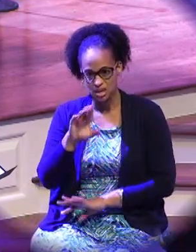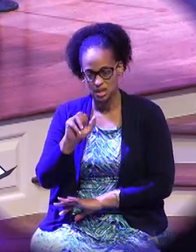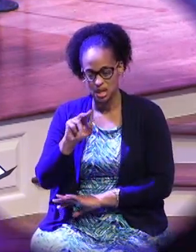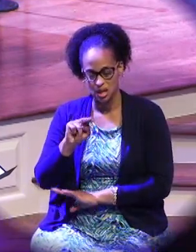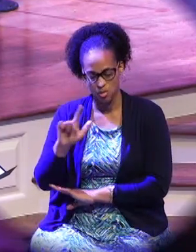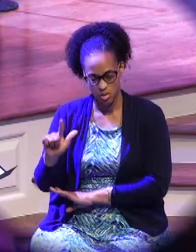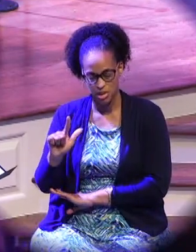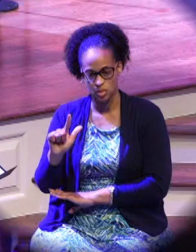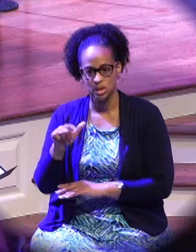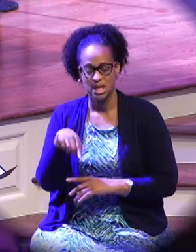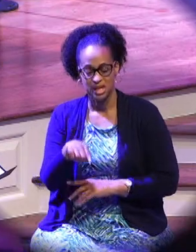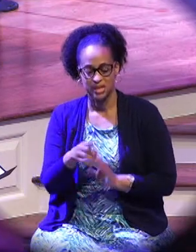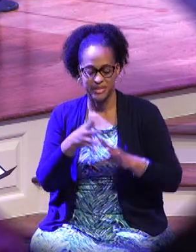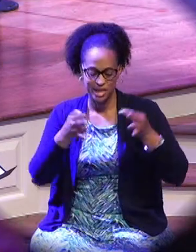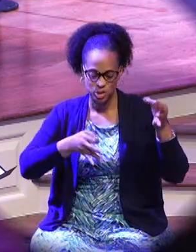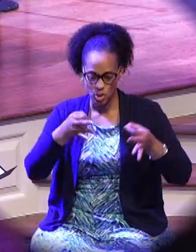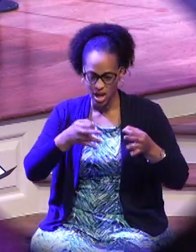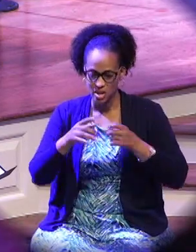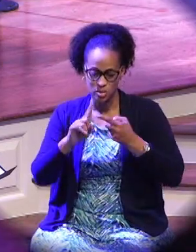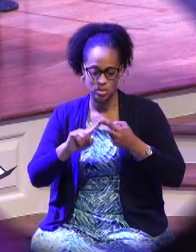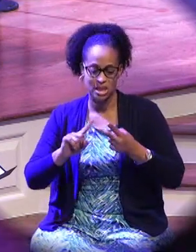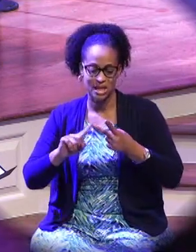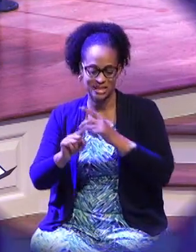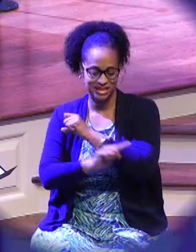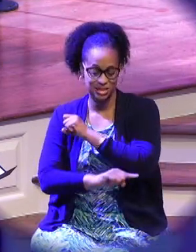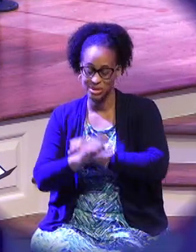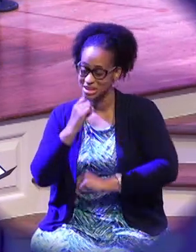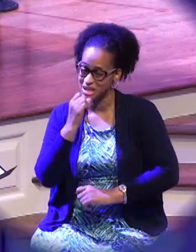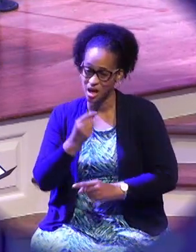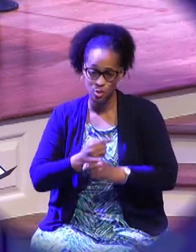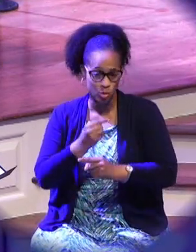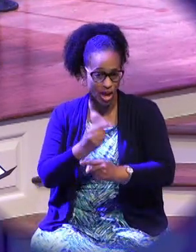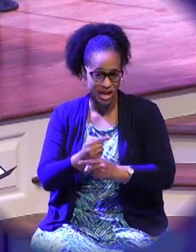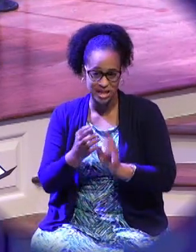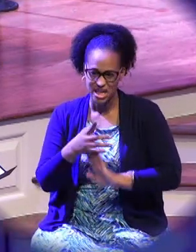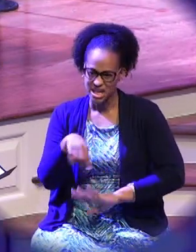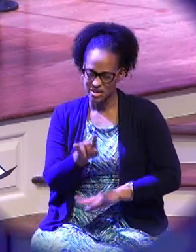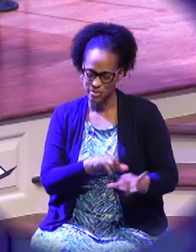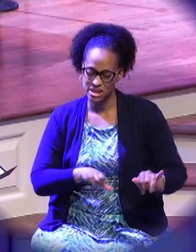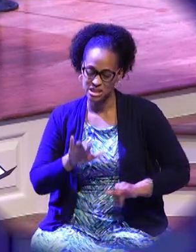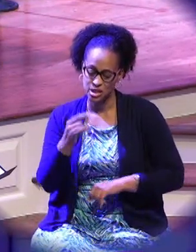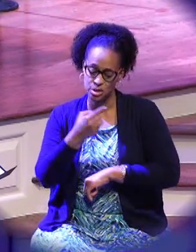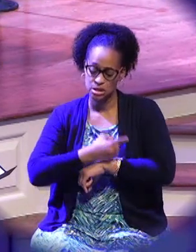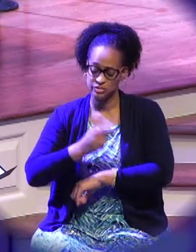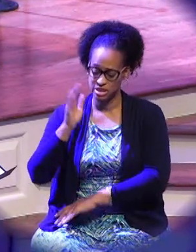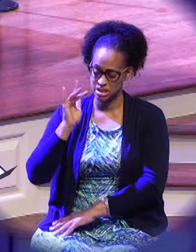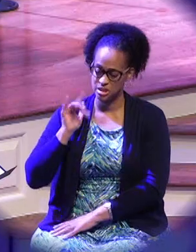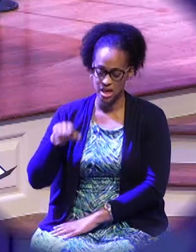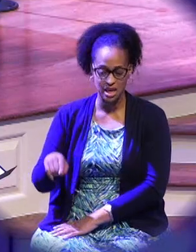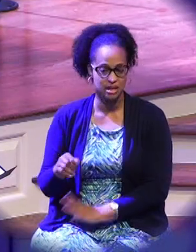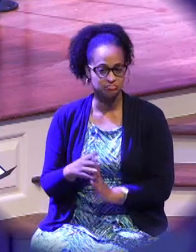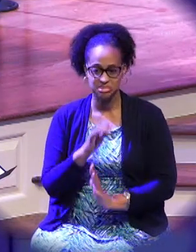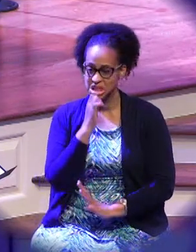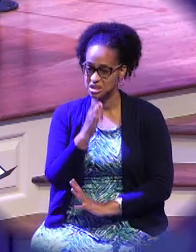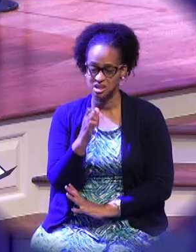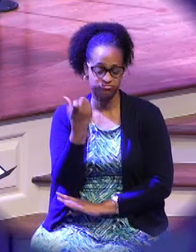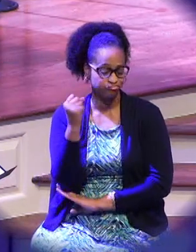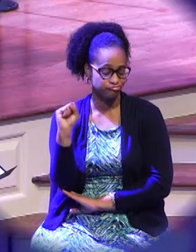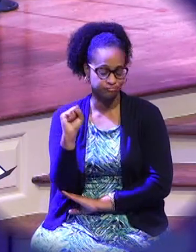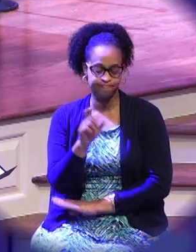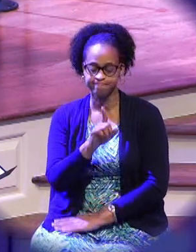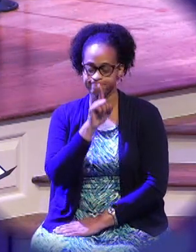even though that trial and sentencing was unjust, even by the standards of his day, he put up no protest. He